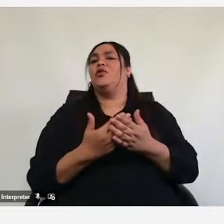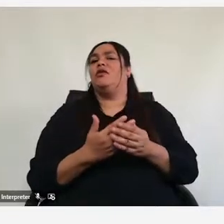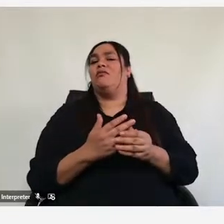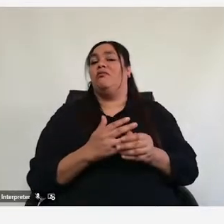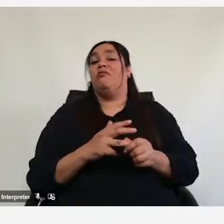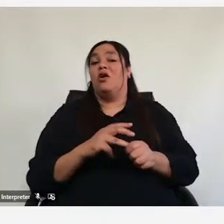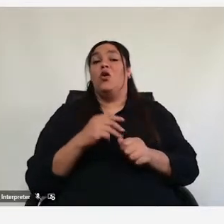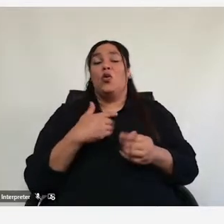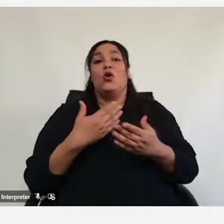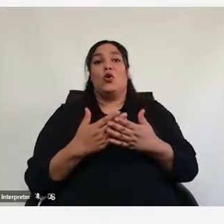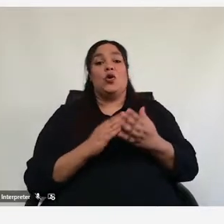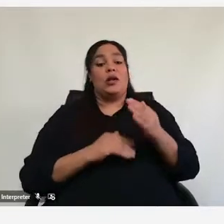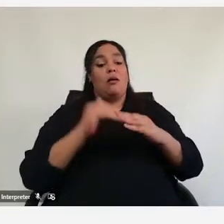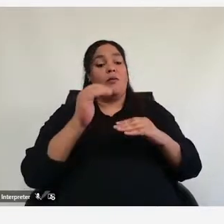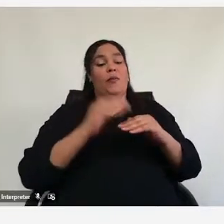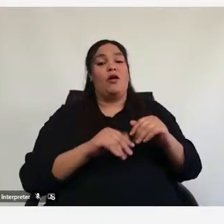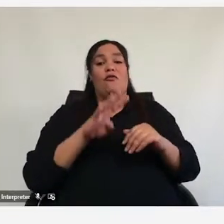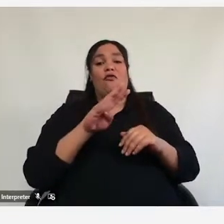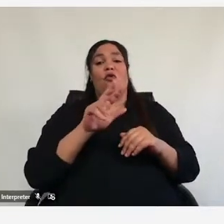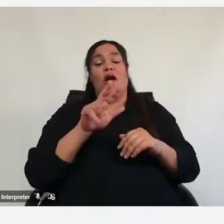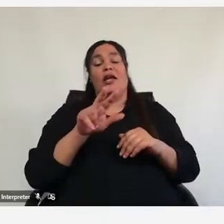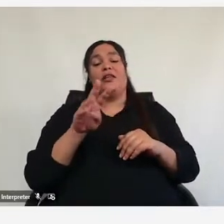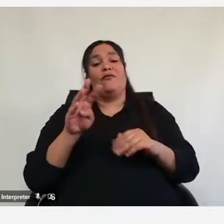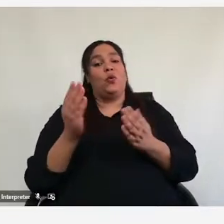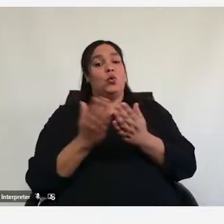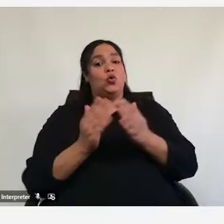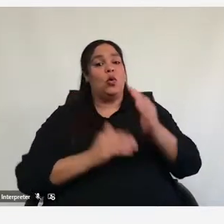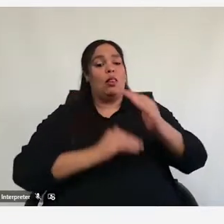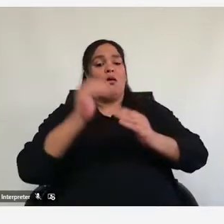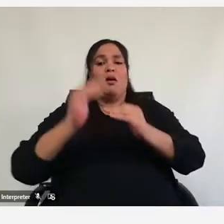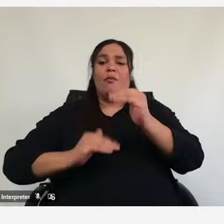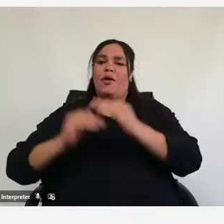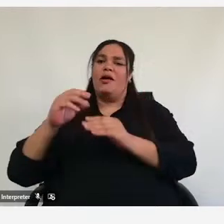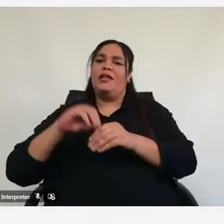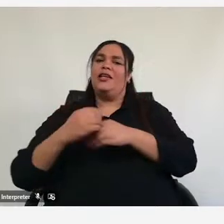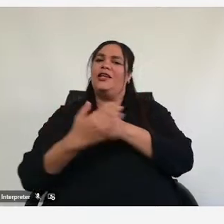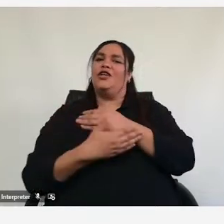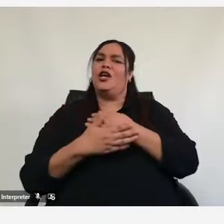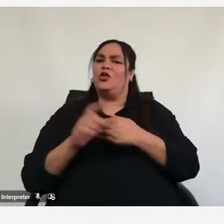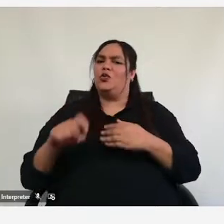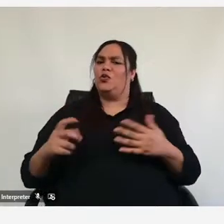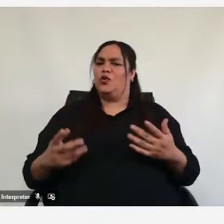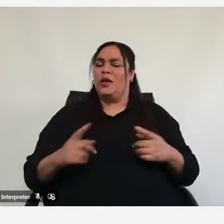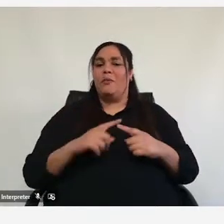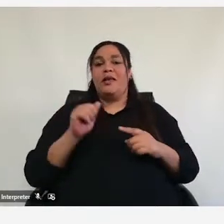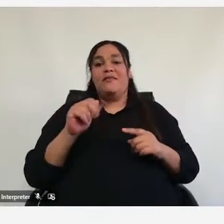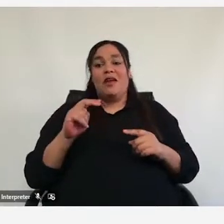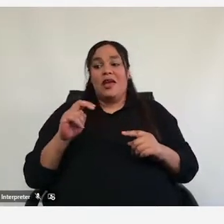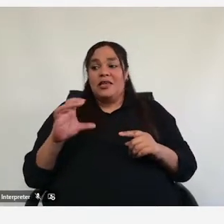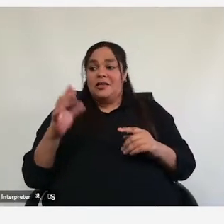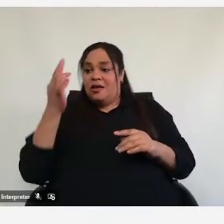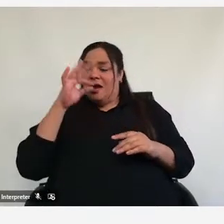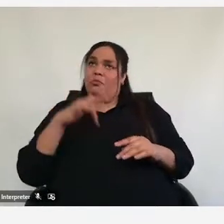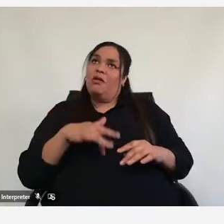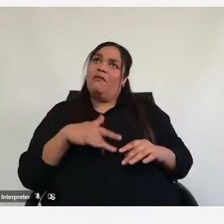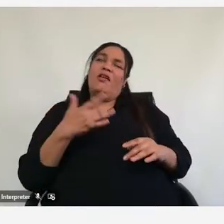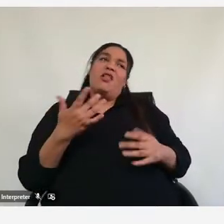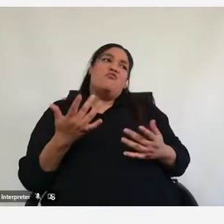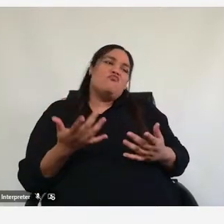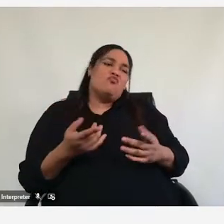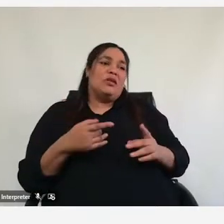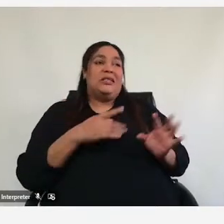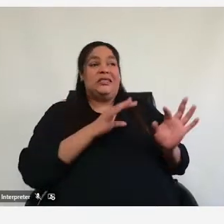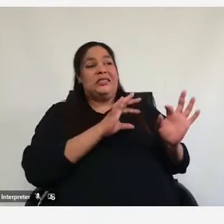built 484 schools across the country. And if the ANC government had felt that